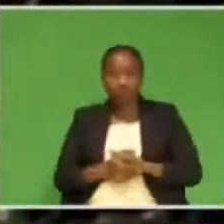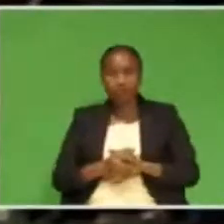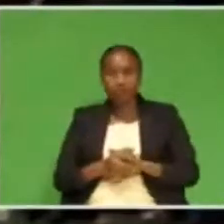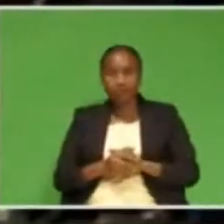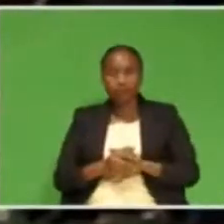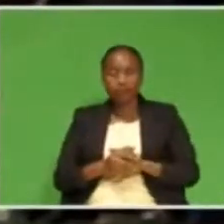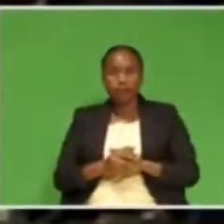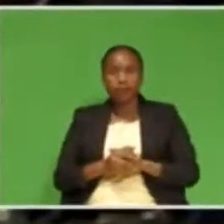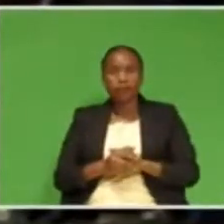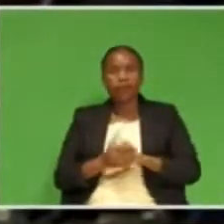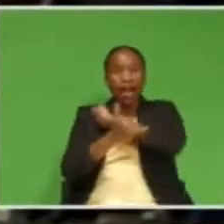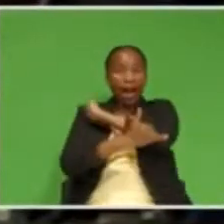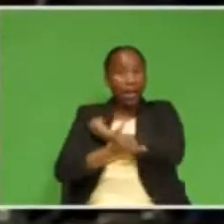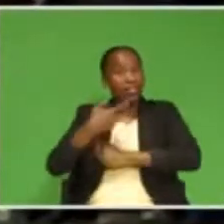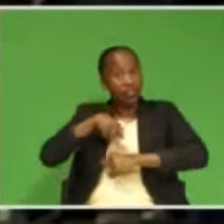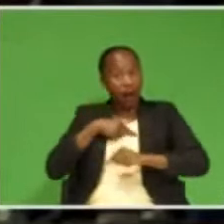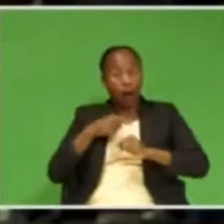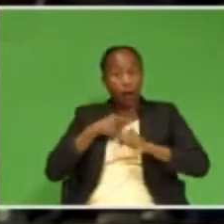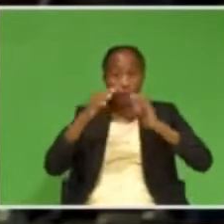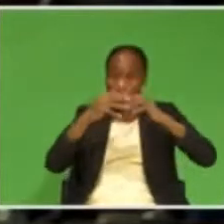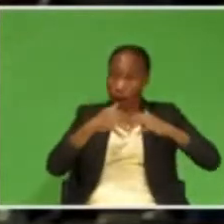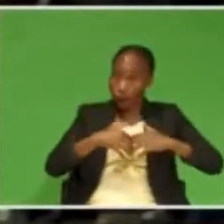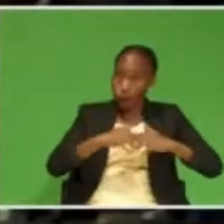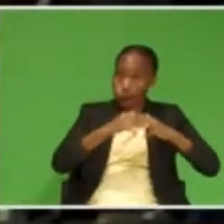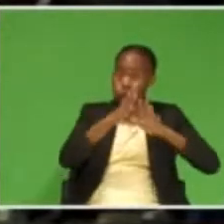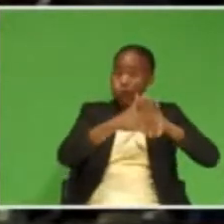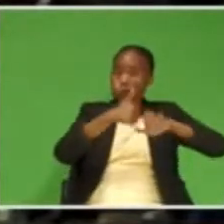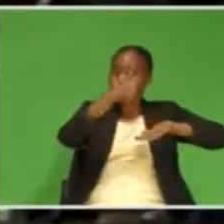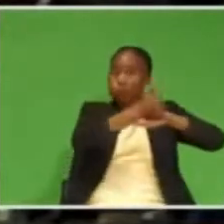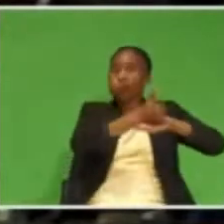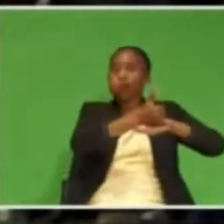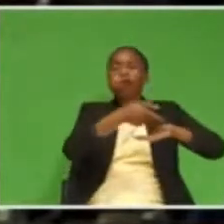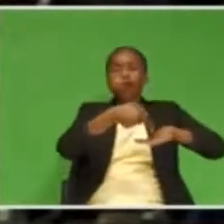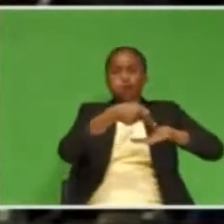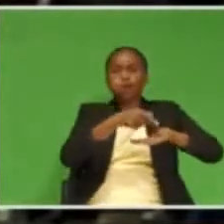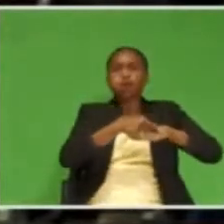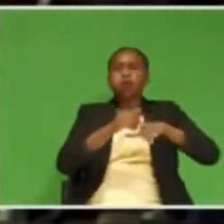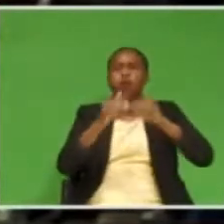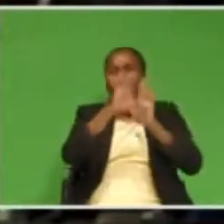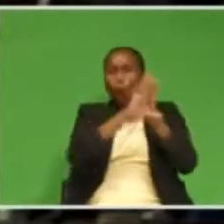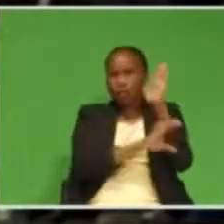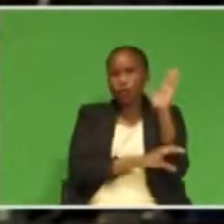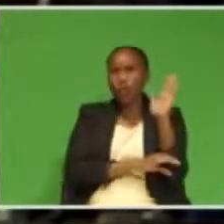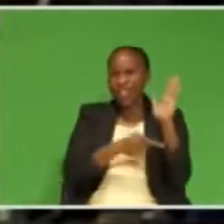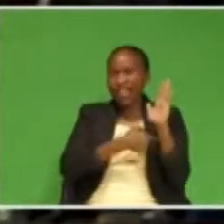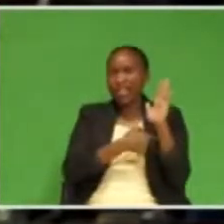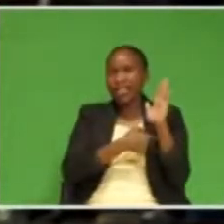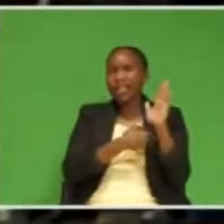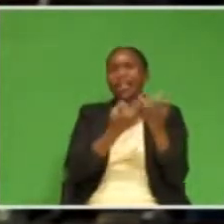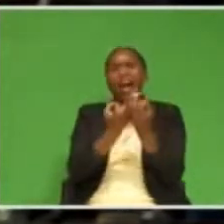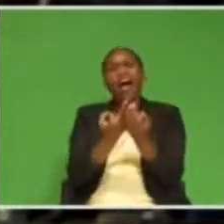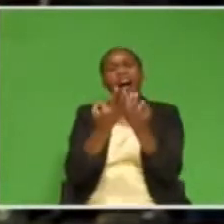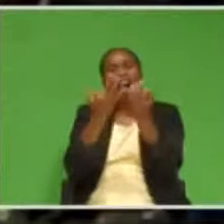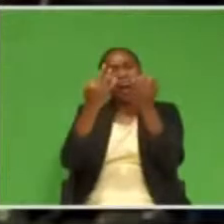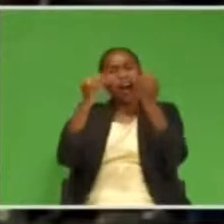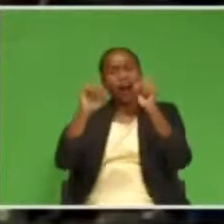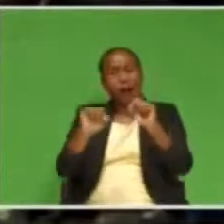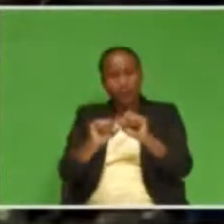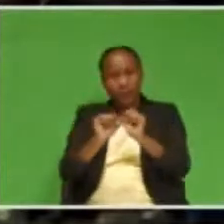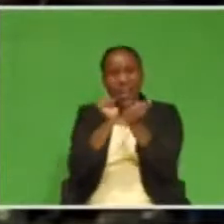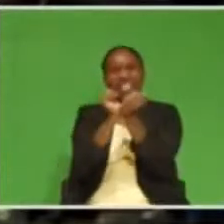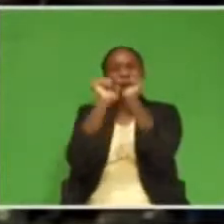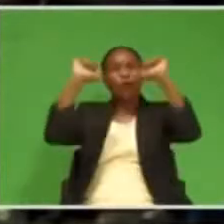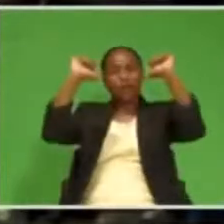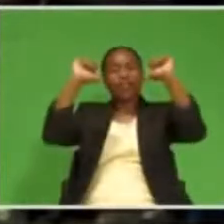Our country is founded on a constitution which affirms the democratic values of